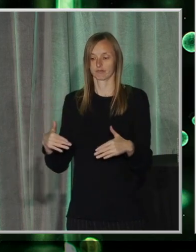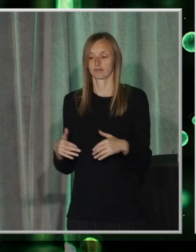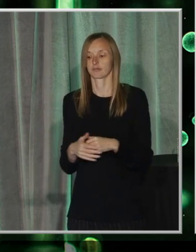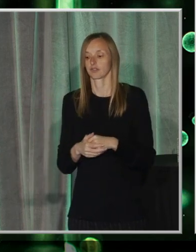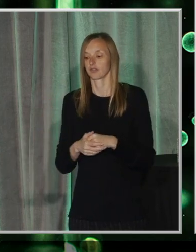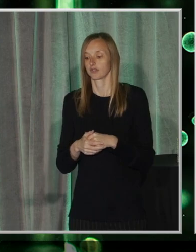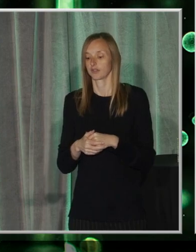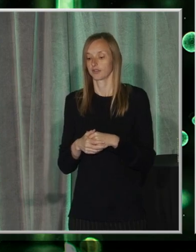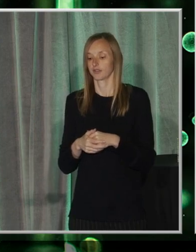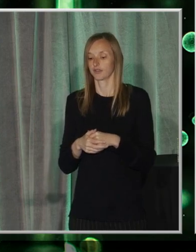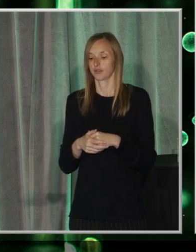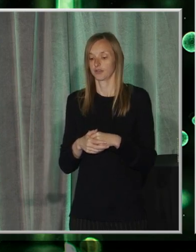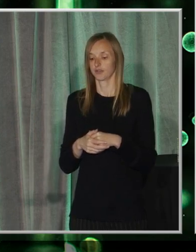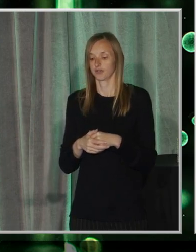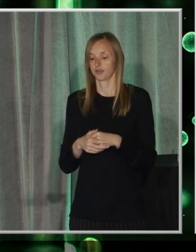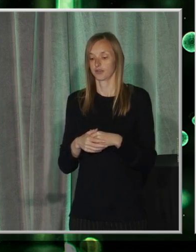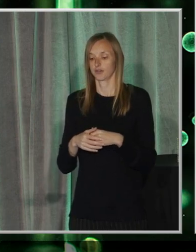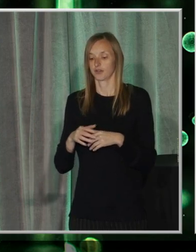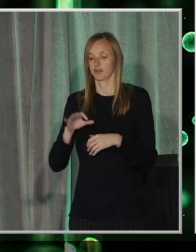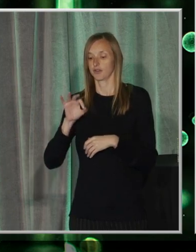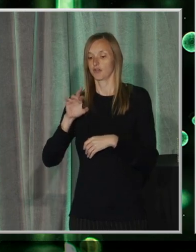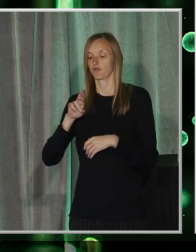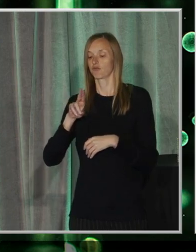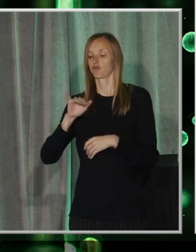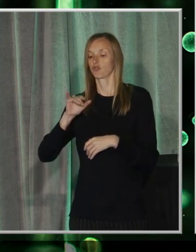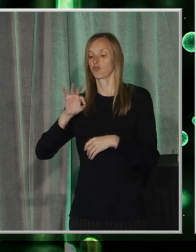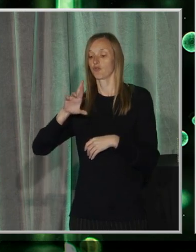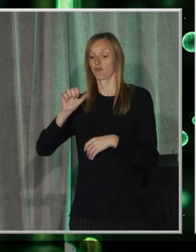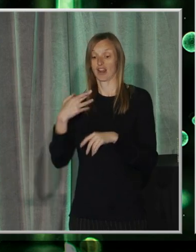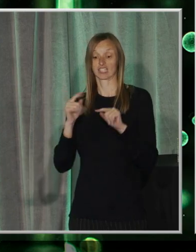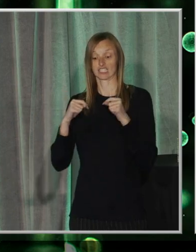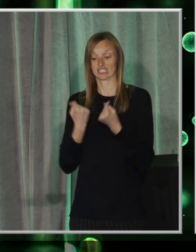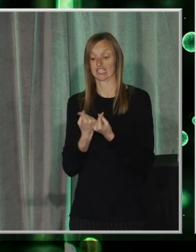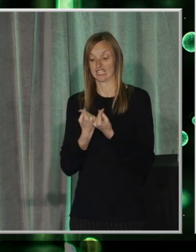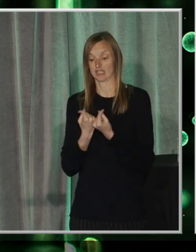So as a free fresh team,